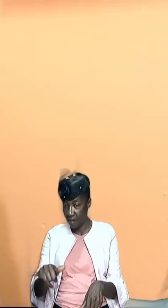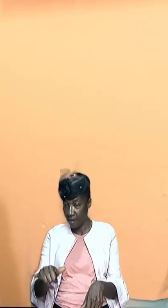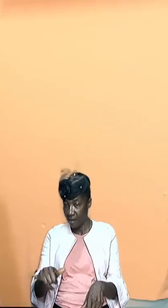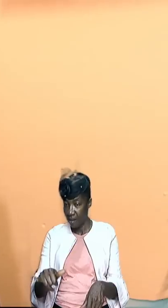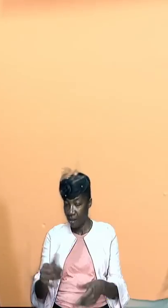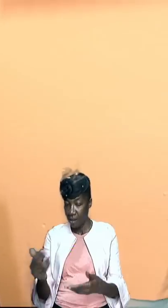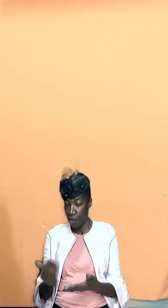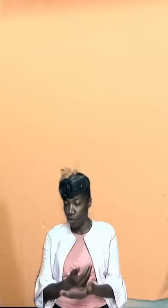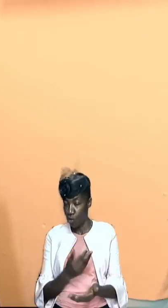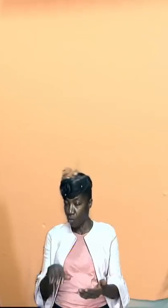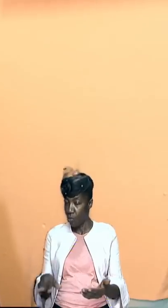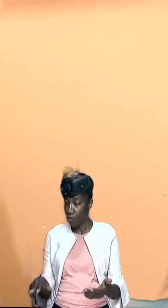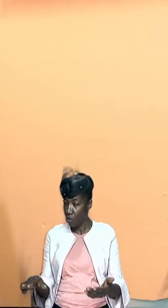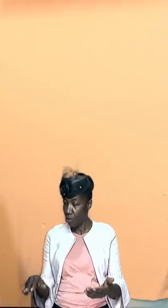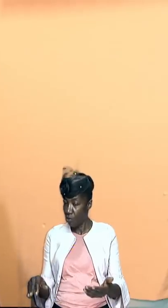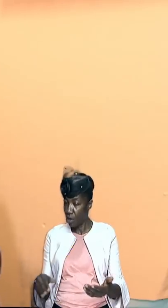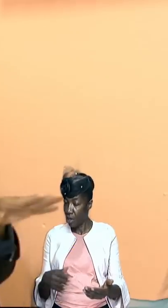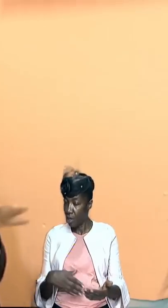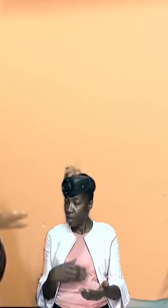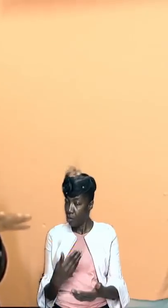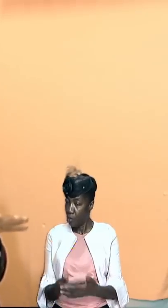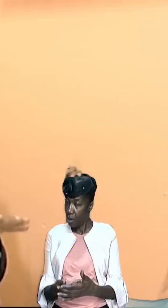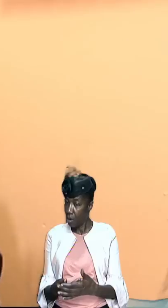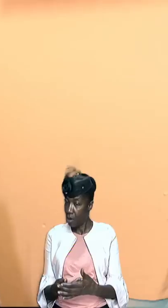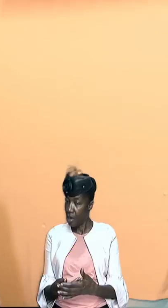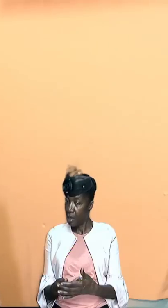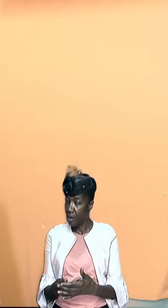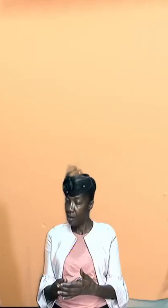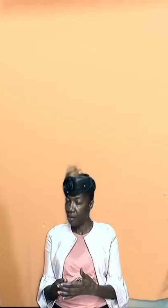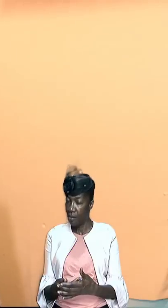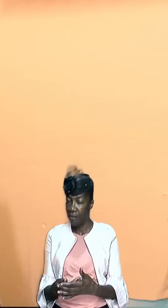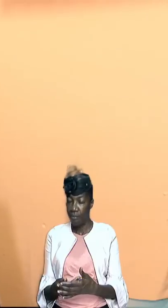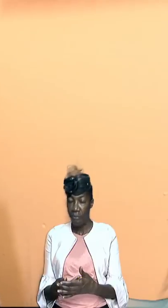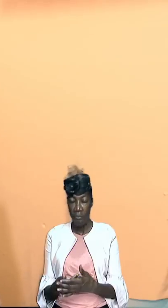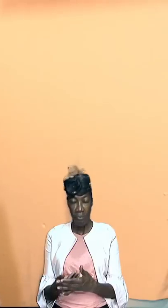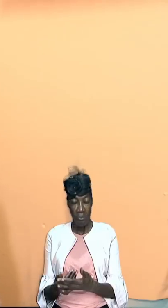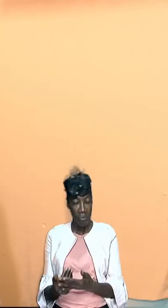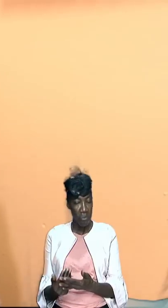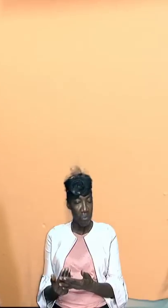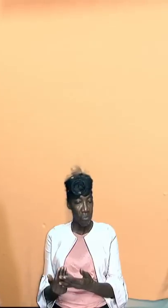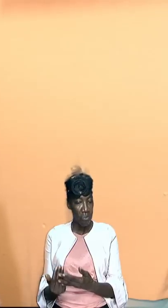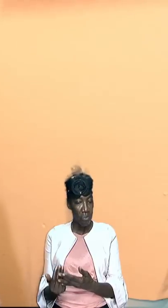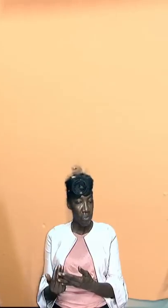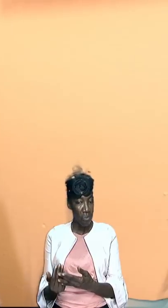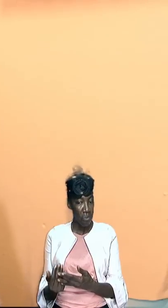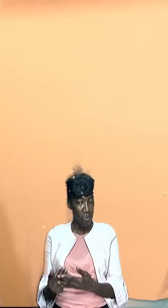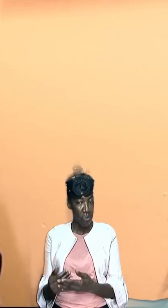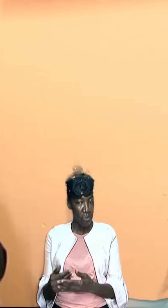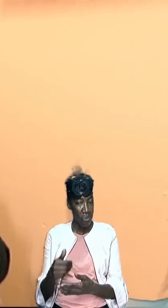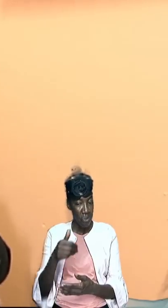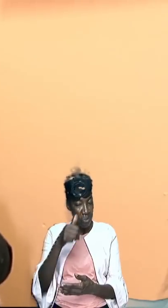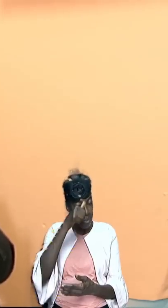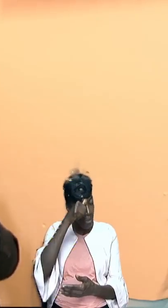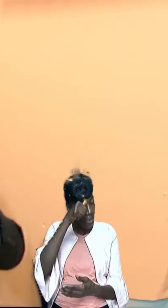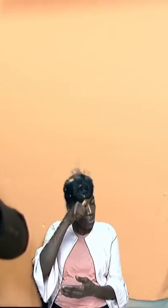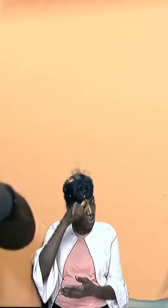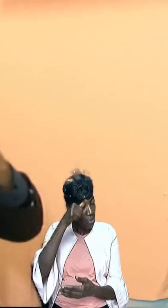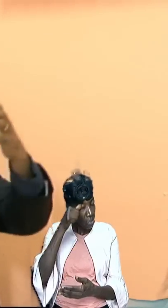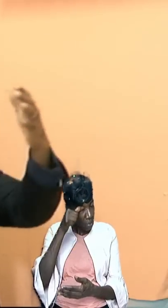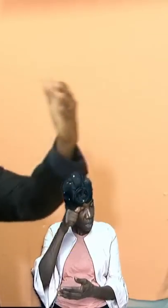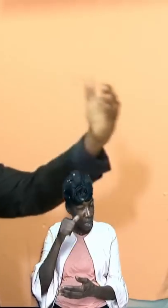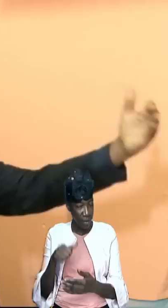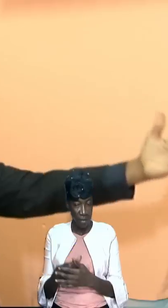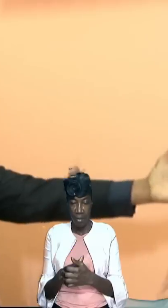Yet some of the kids were born dark-skinned. Same mother, same father. We have to understand that